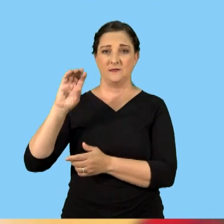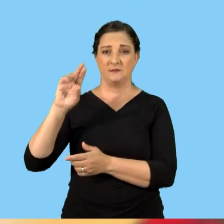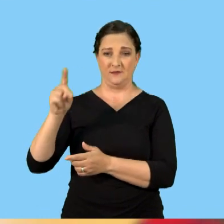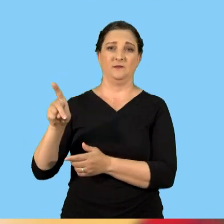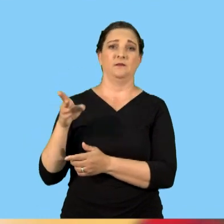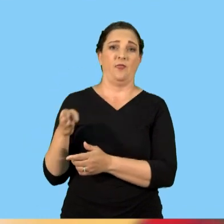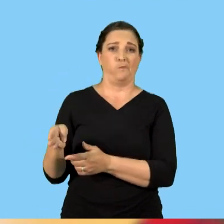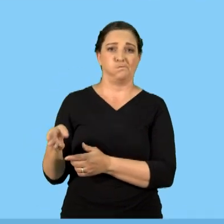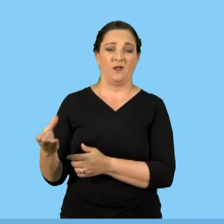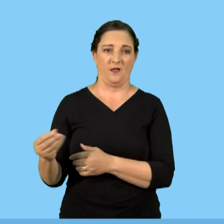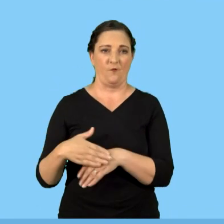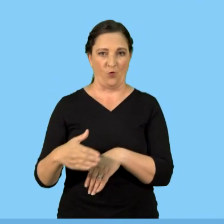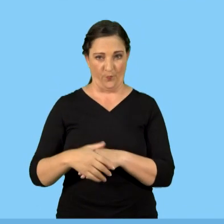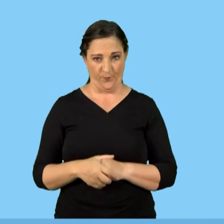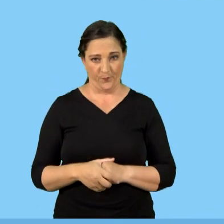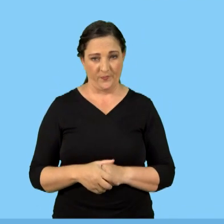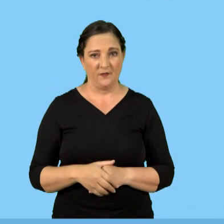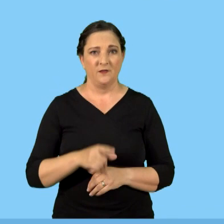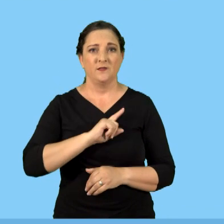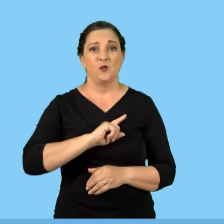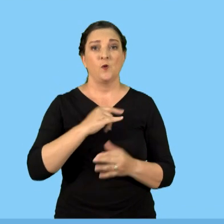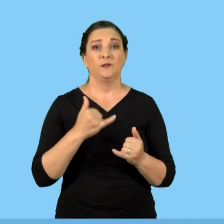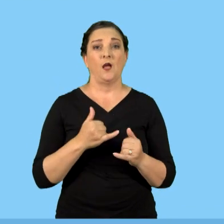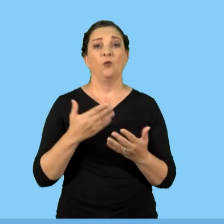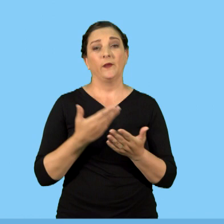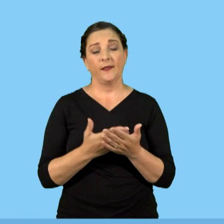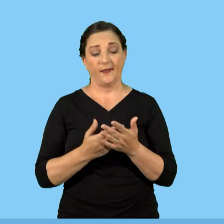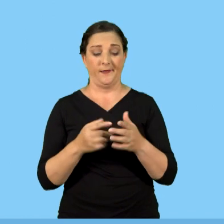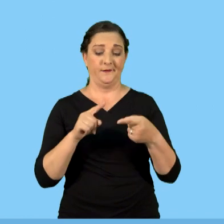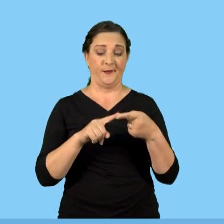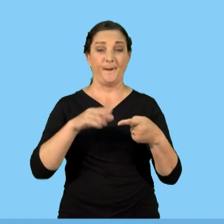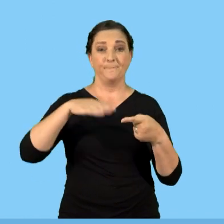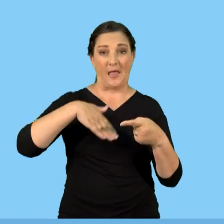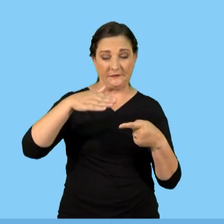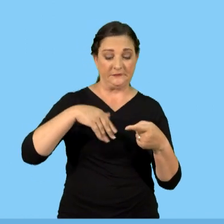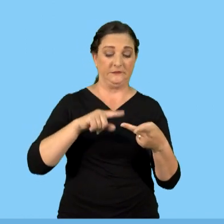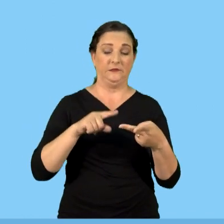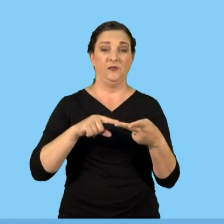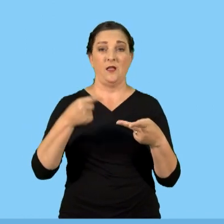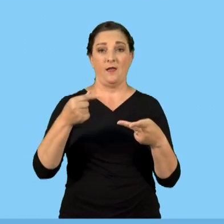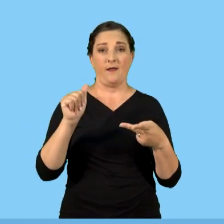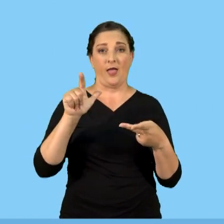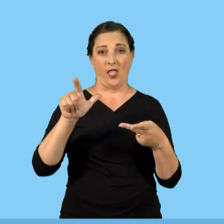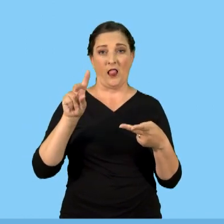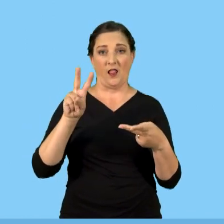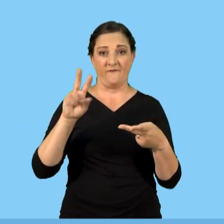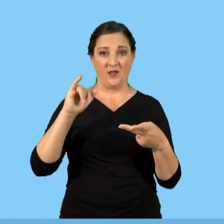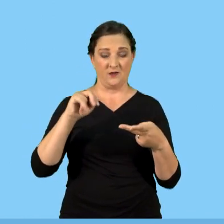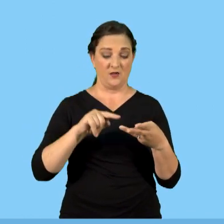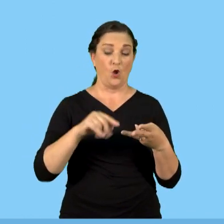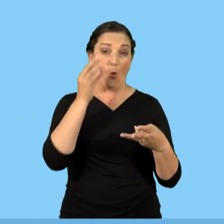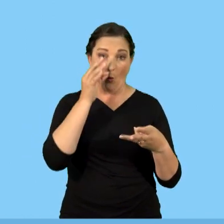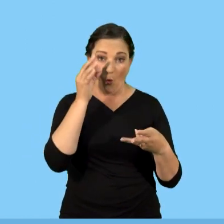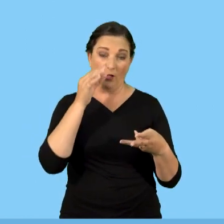then lastly, we've also looked at ways to prevent rusting. We looked at that we can be painting that particular metal, we can galvanize